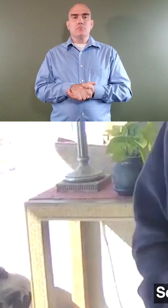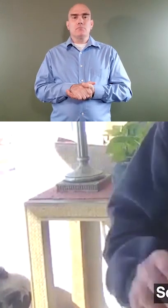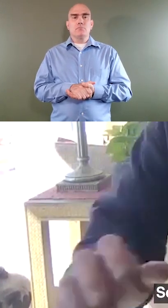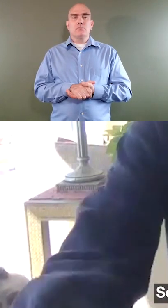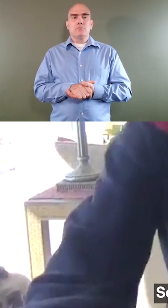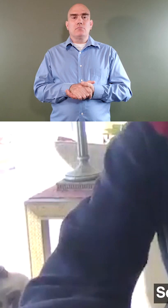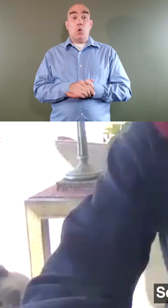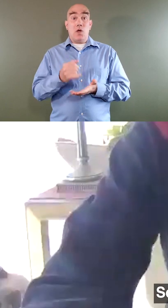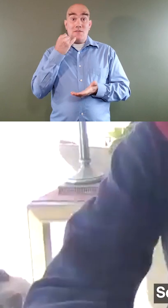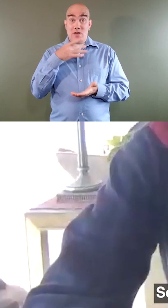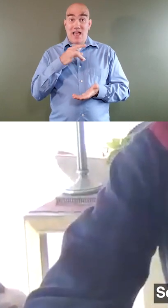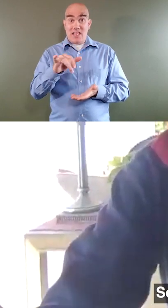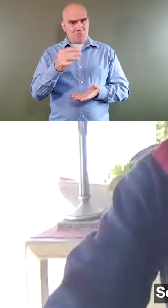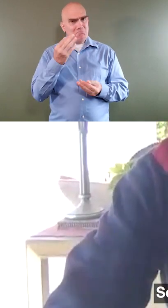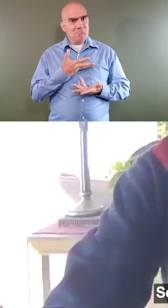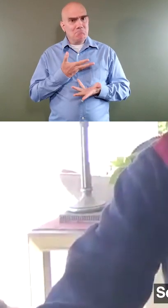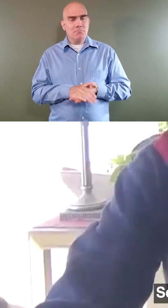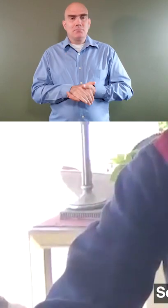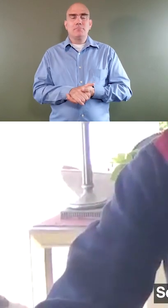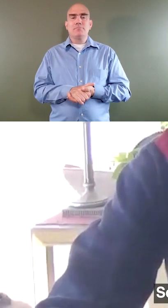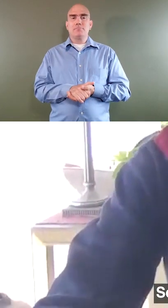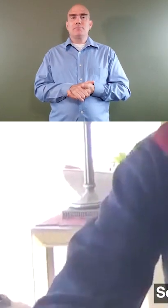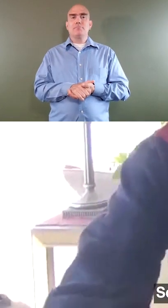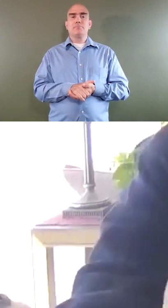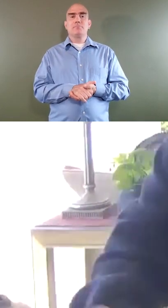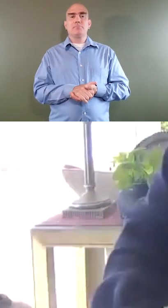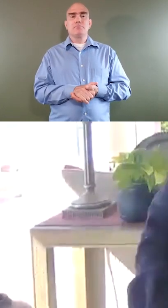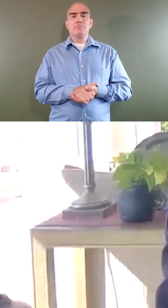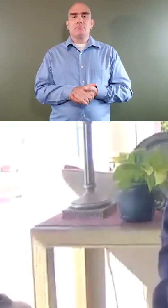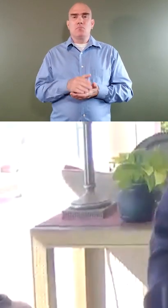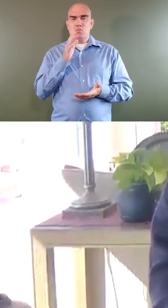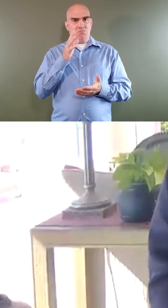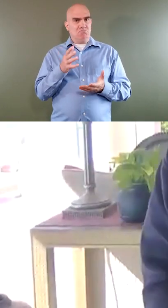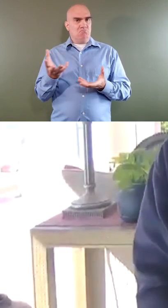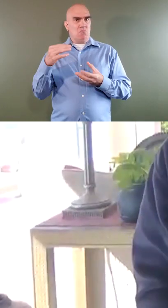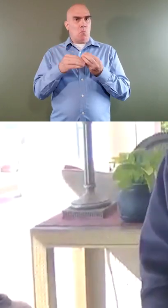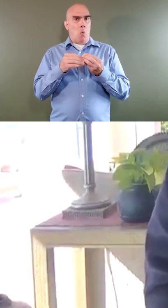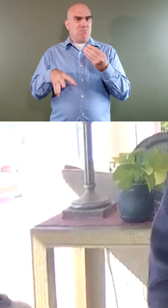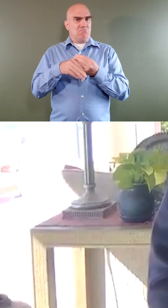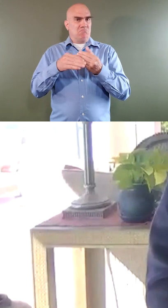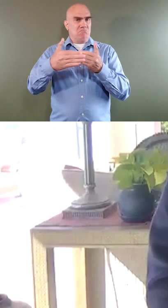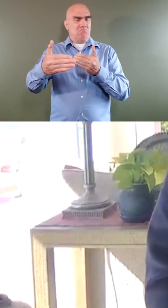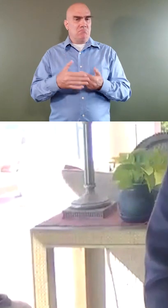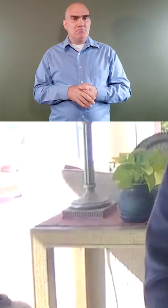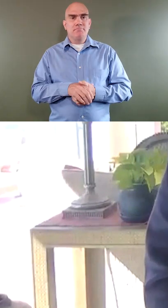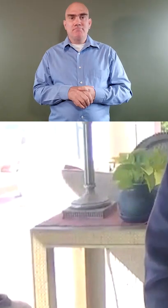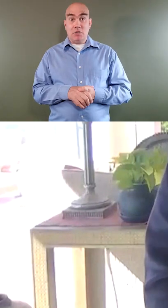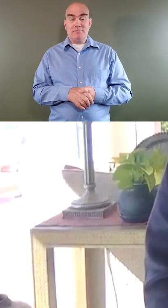So if you like that, let me know. We'll do some more of it. All right, so